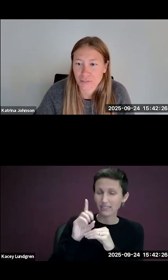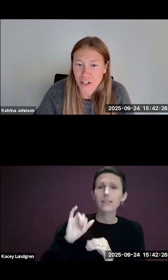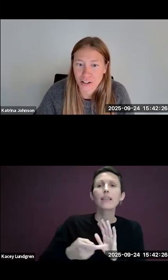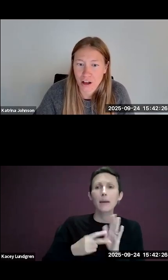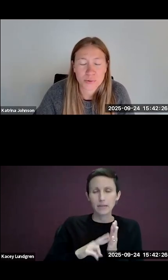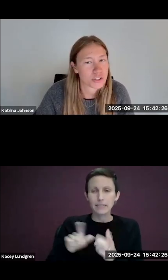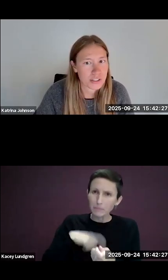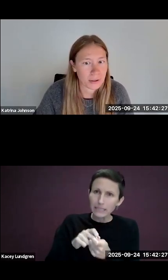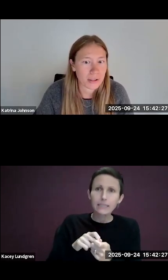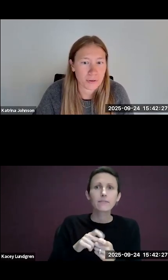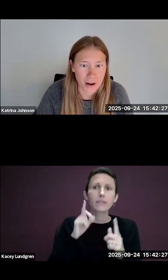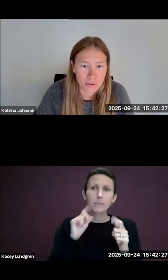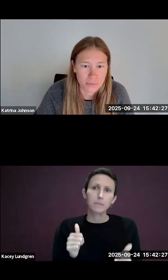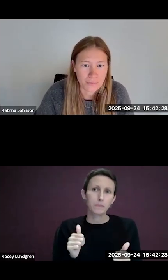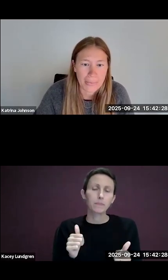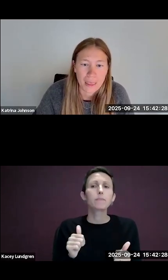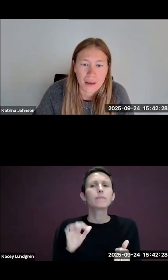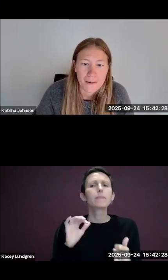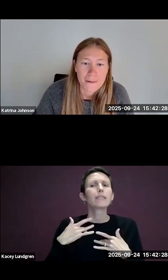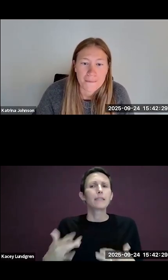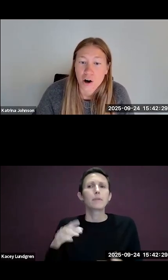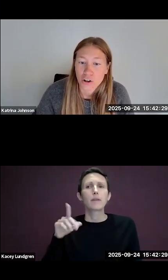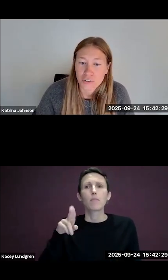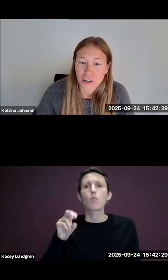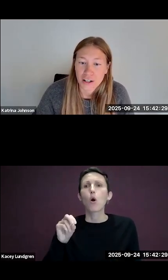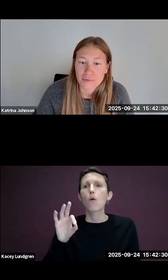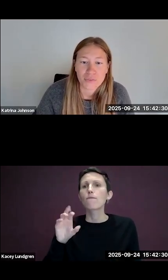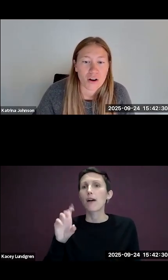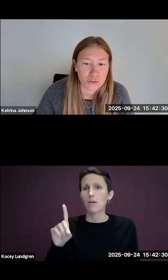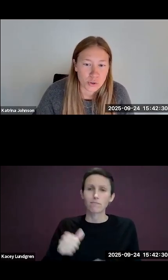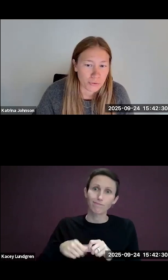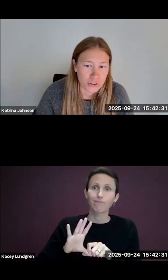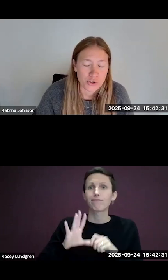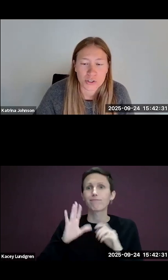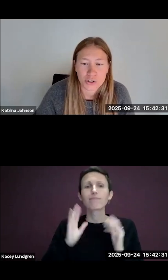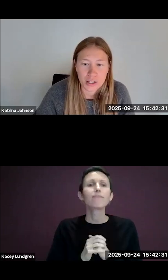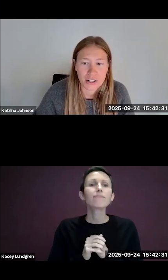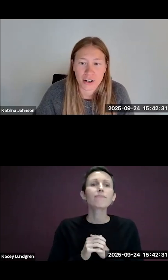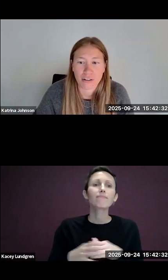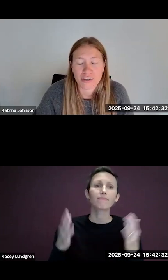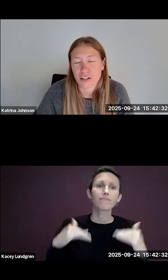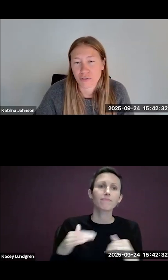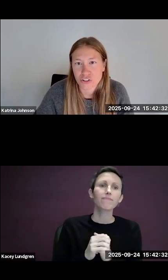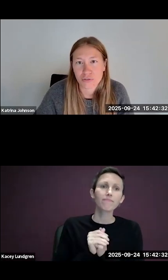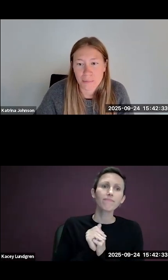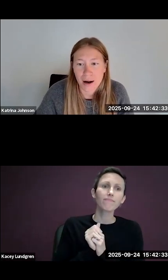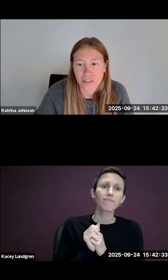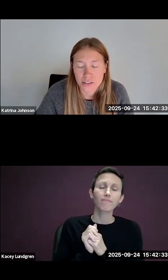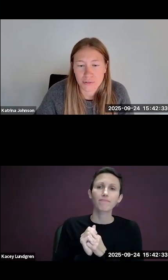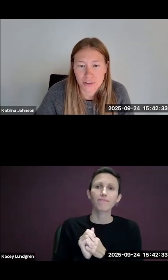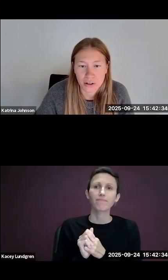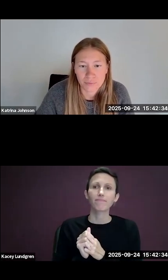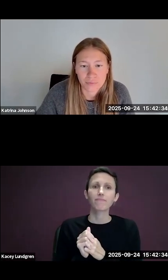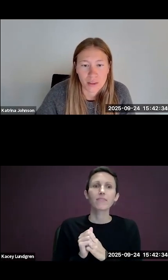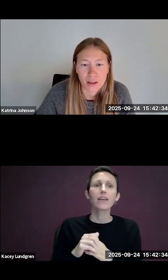to the degree of hearing loss, which is typically profound. Hard of hearing also refers to a degree of hearing loss and ranges from